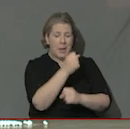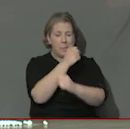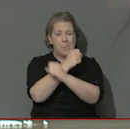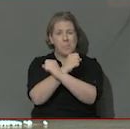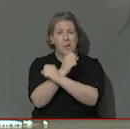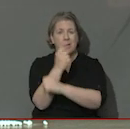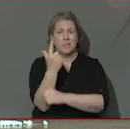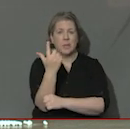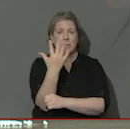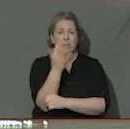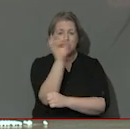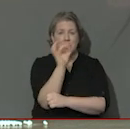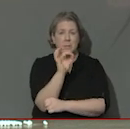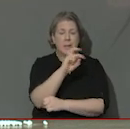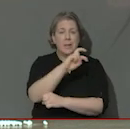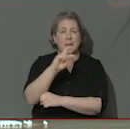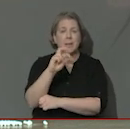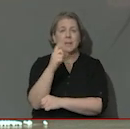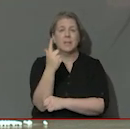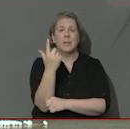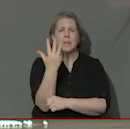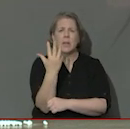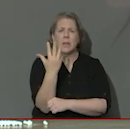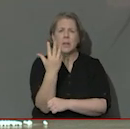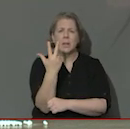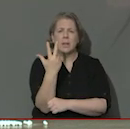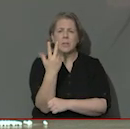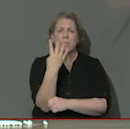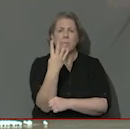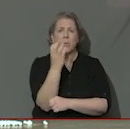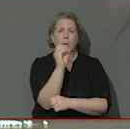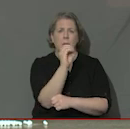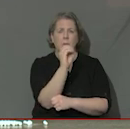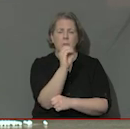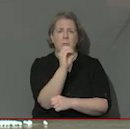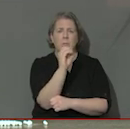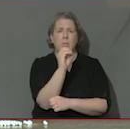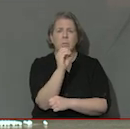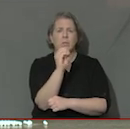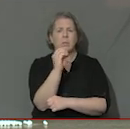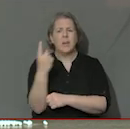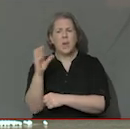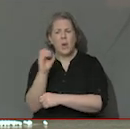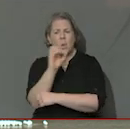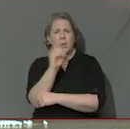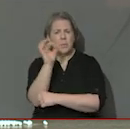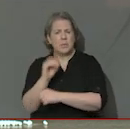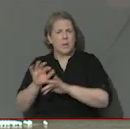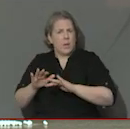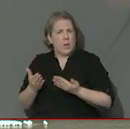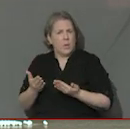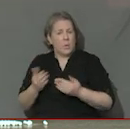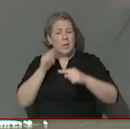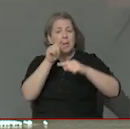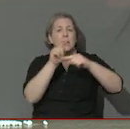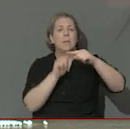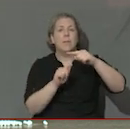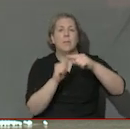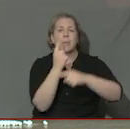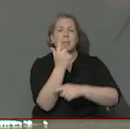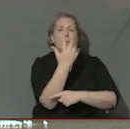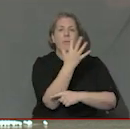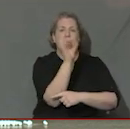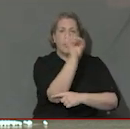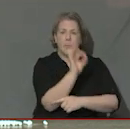you the 78,480. So how do we get the 100%? We divide by 75%. So we just divide